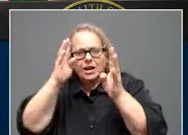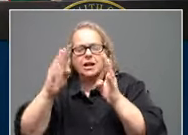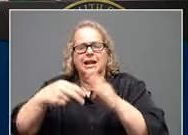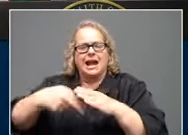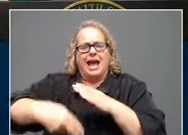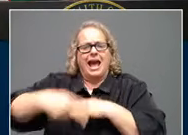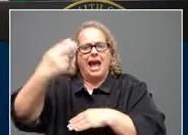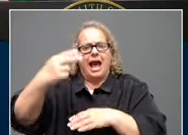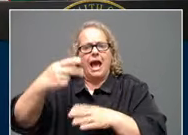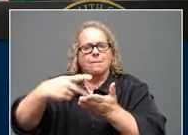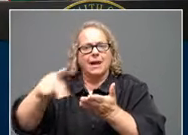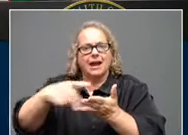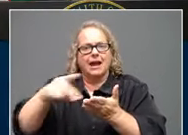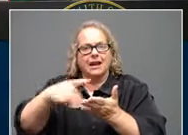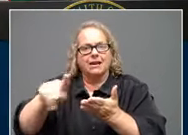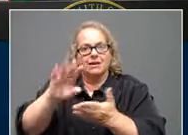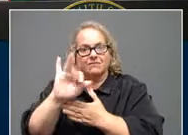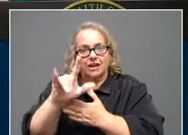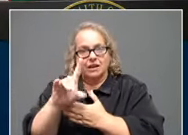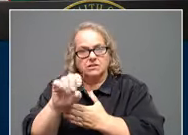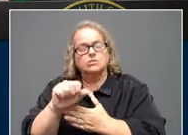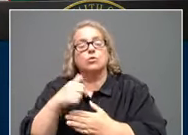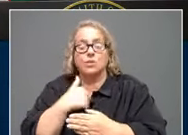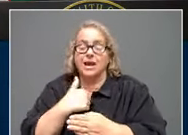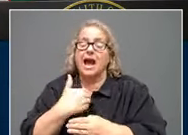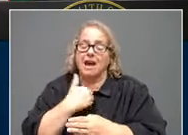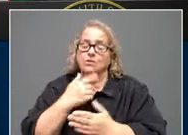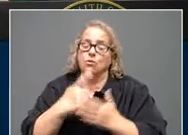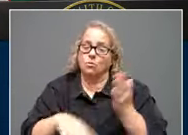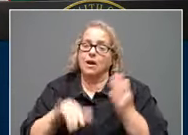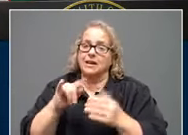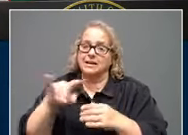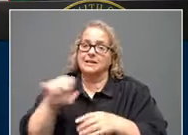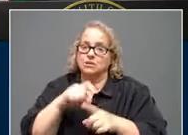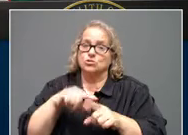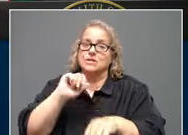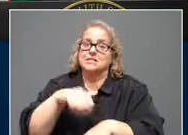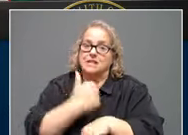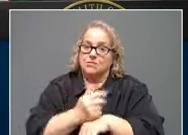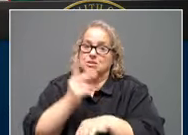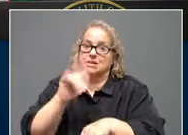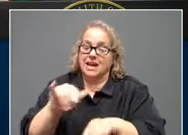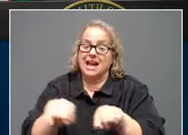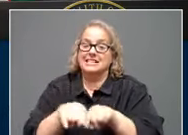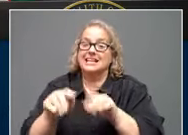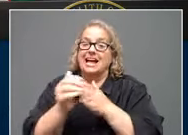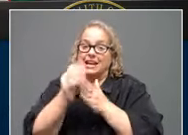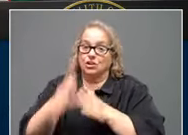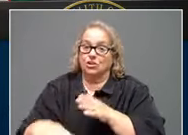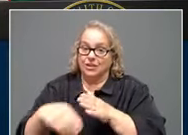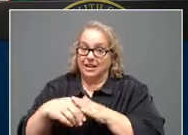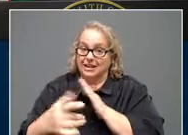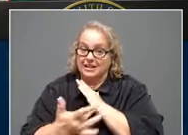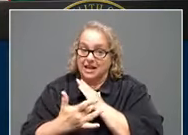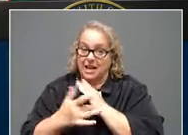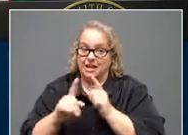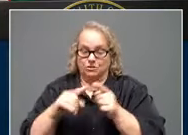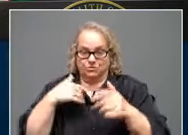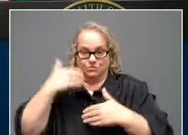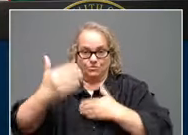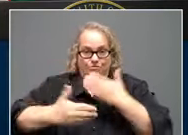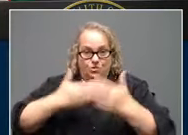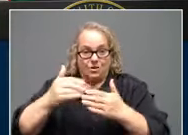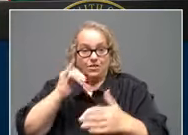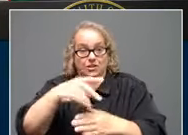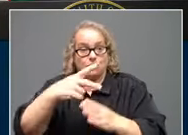many times we have what it takes to establish Kentucky as a leader in technology as we move forward. This program is